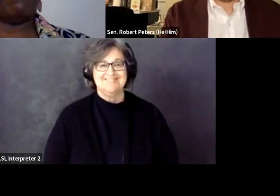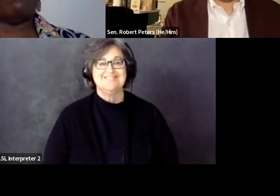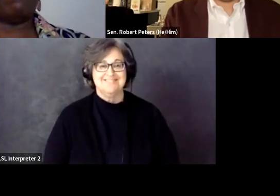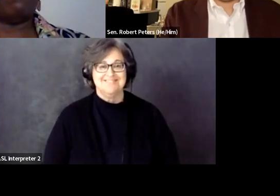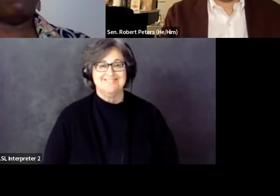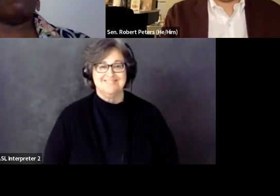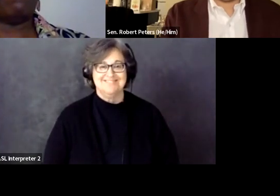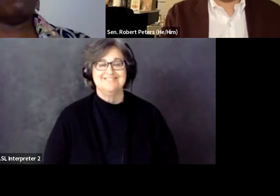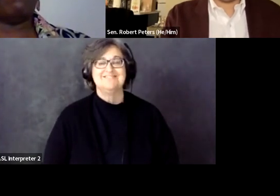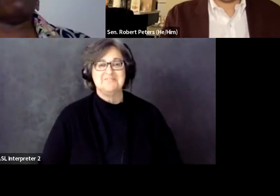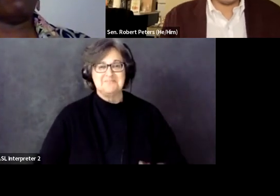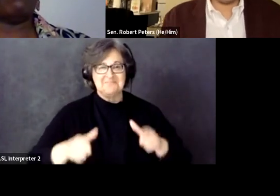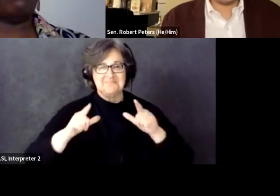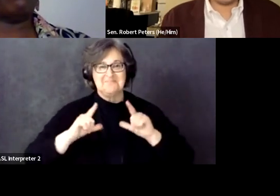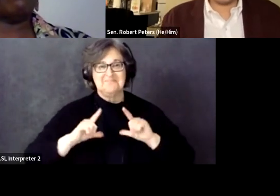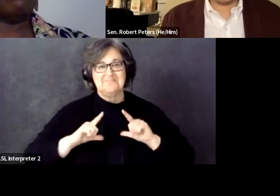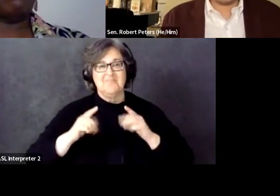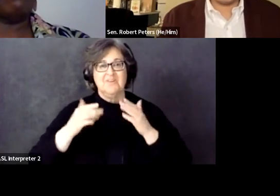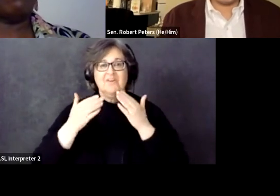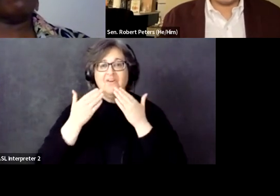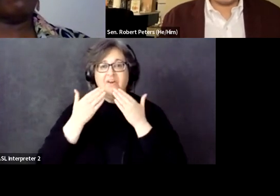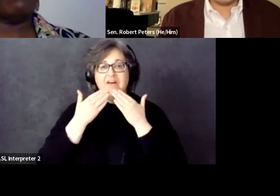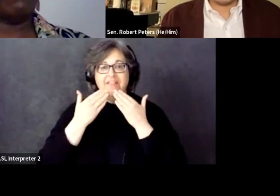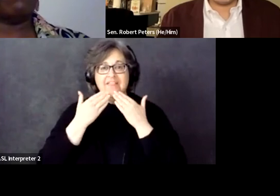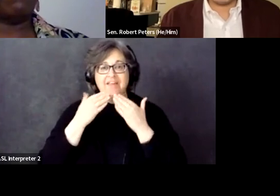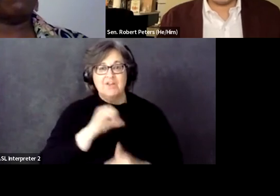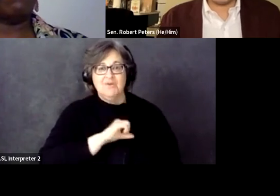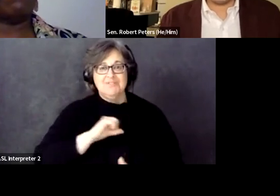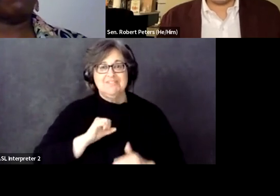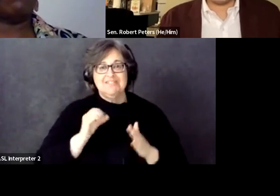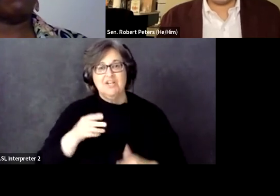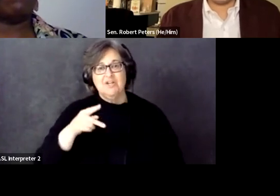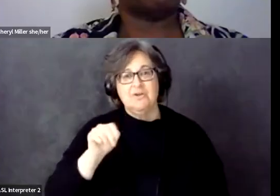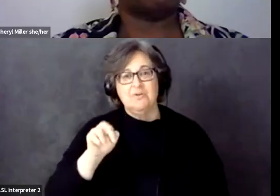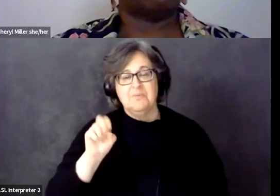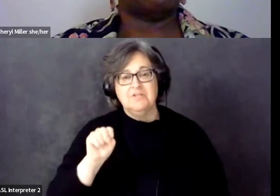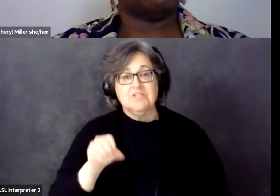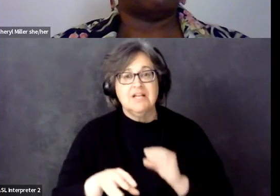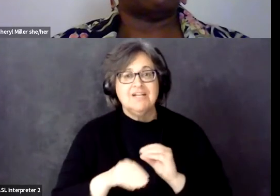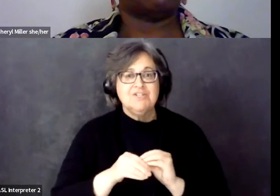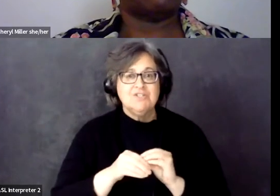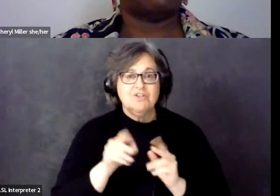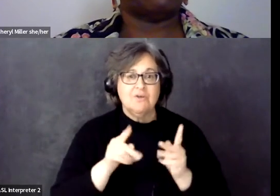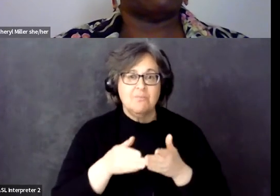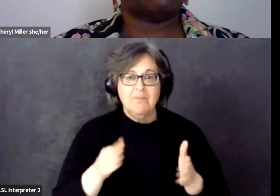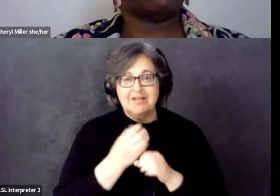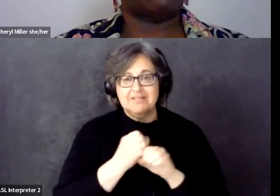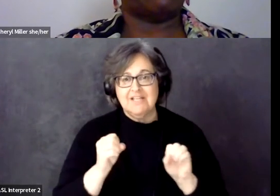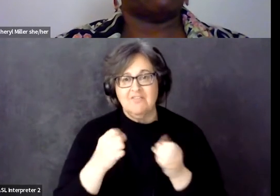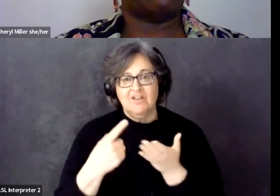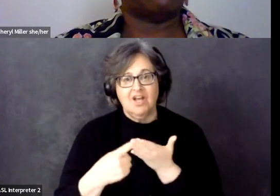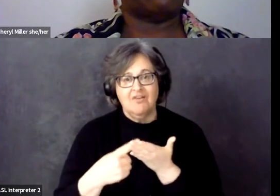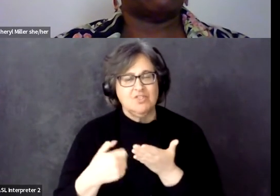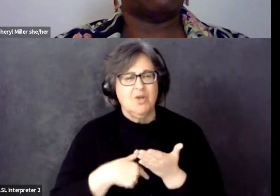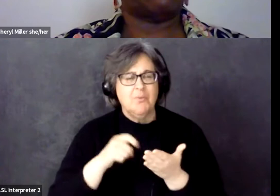for saying it. I want to say, in addition to the public safety conversation, we have to imagine